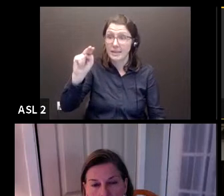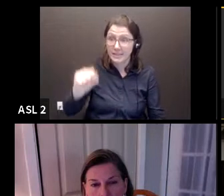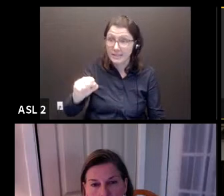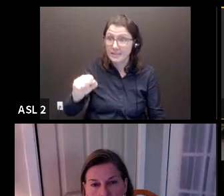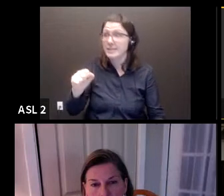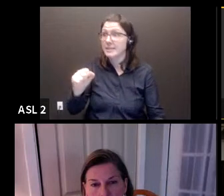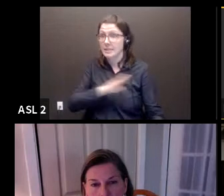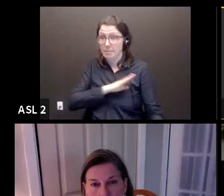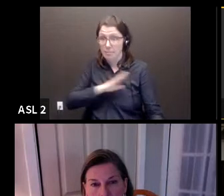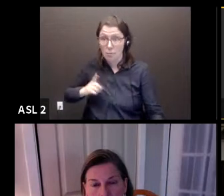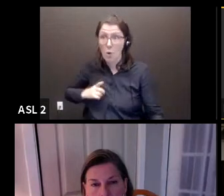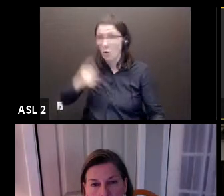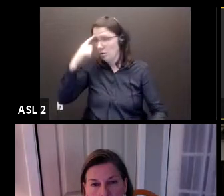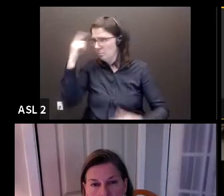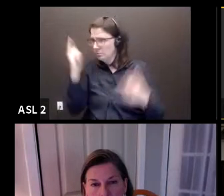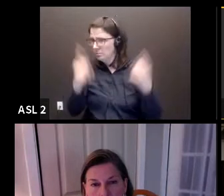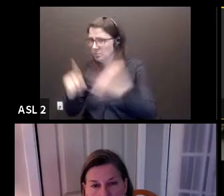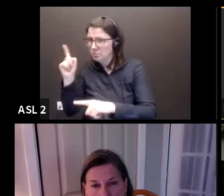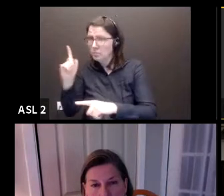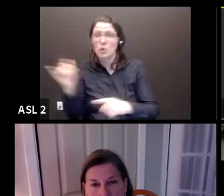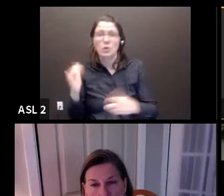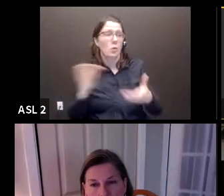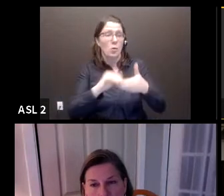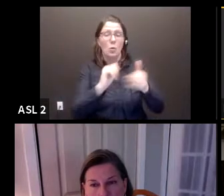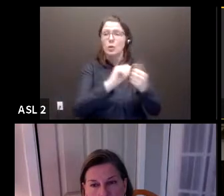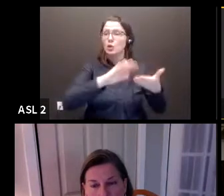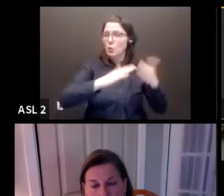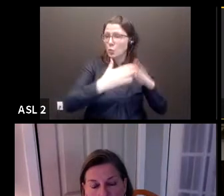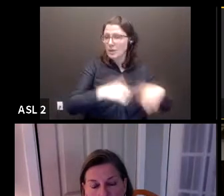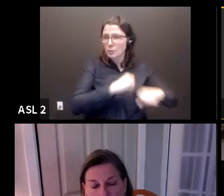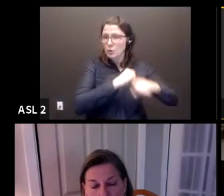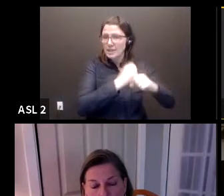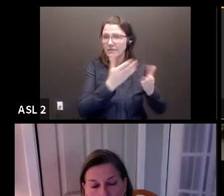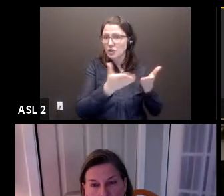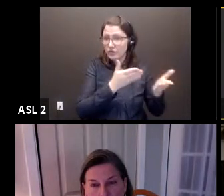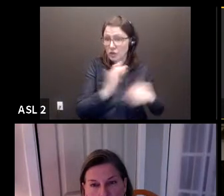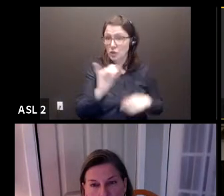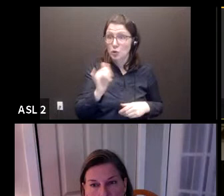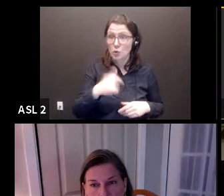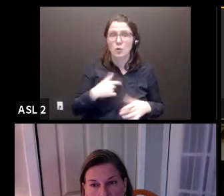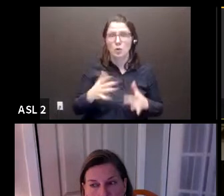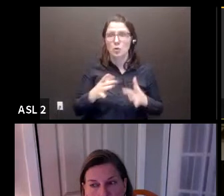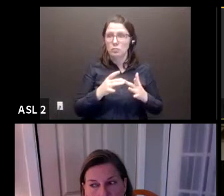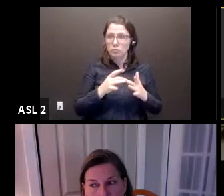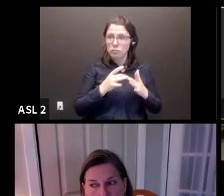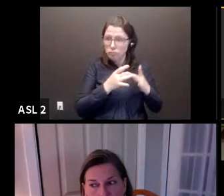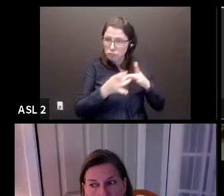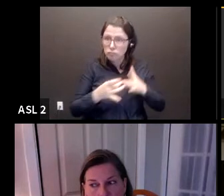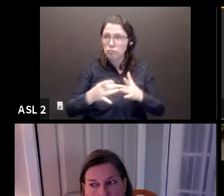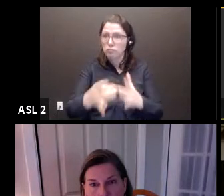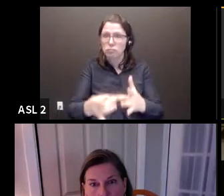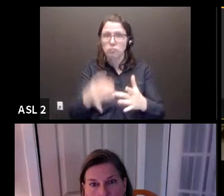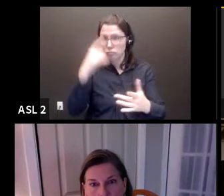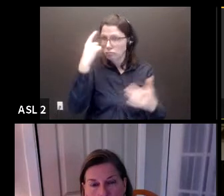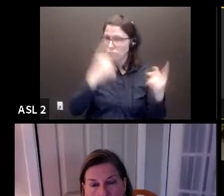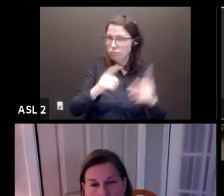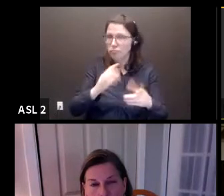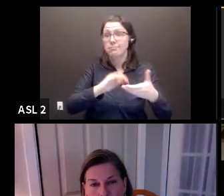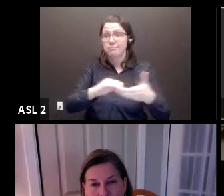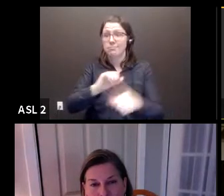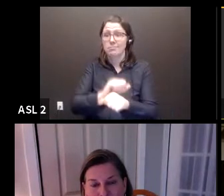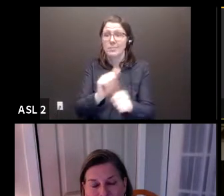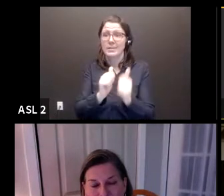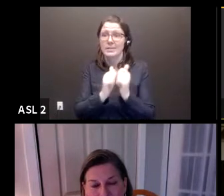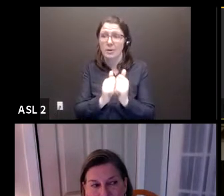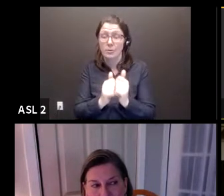comedian protective services as well and get us moving in the in that direction so i don't have every answer now but i